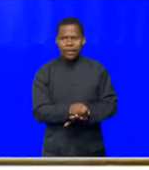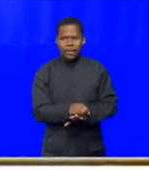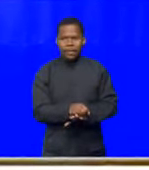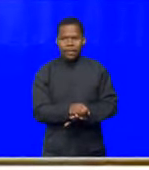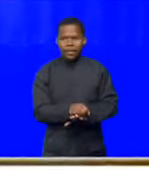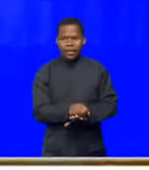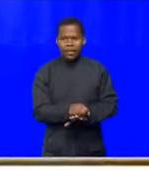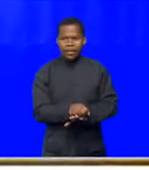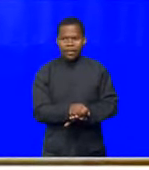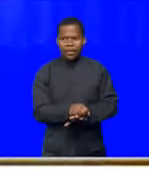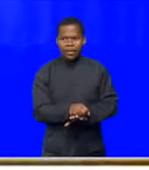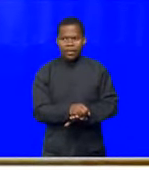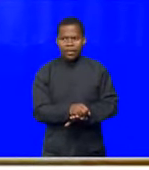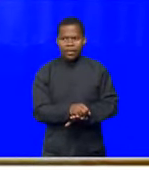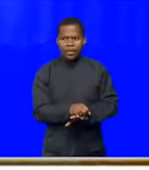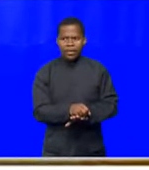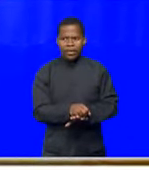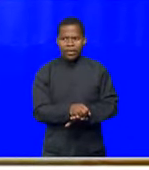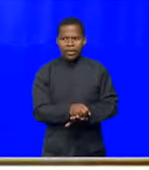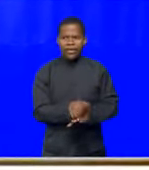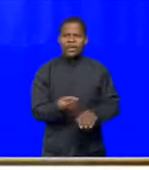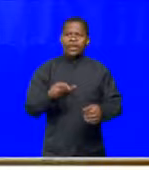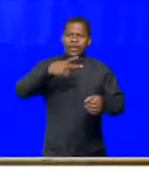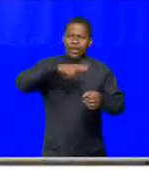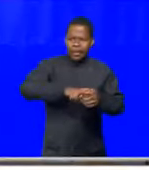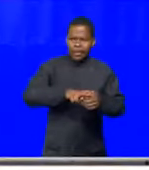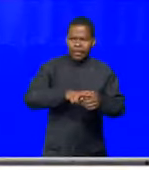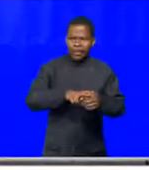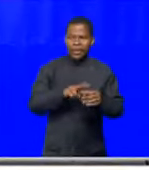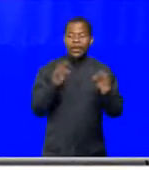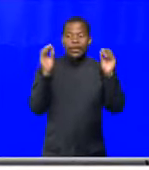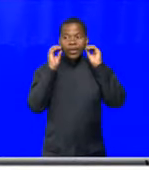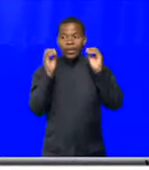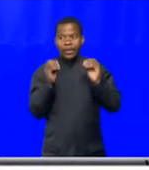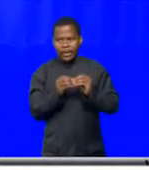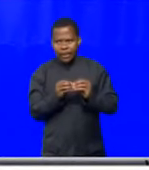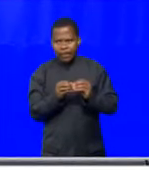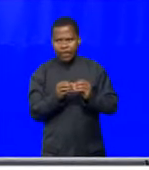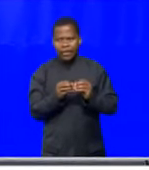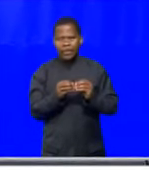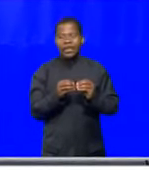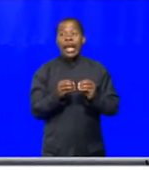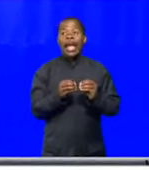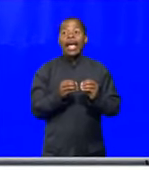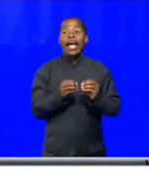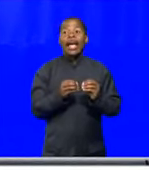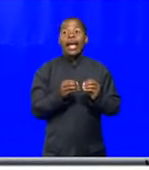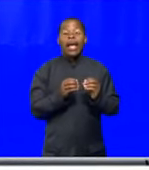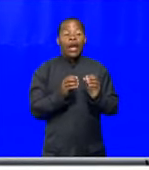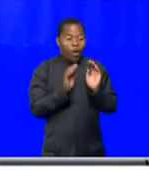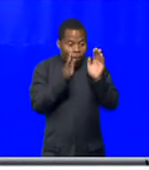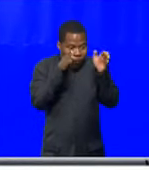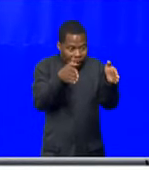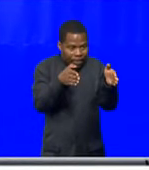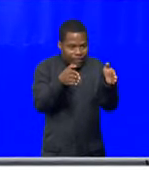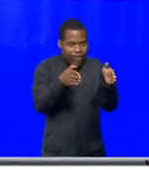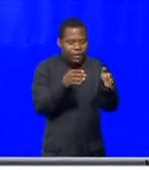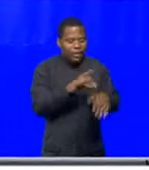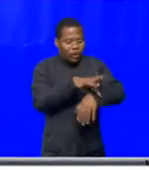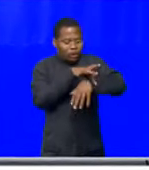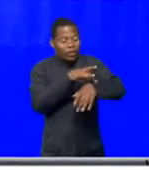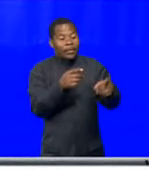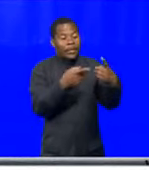the identification and the diagnosis of seizures, the pharmacology of